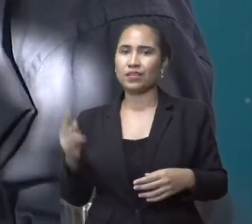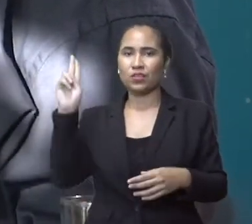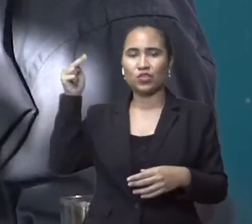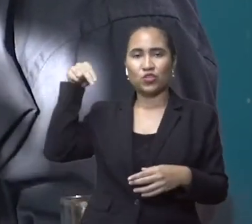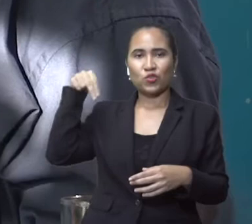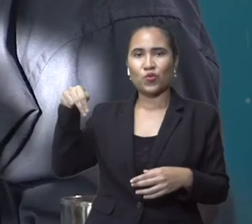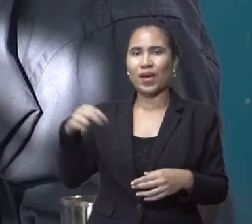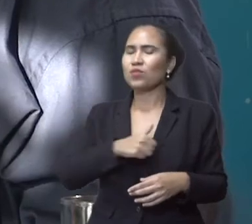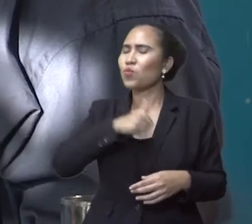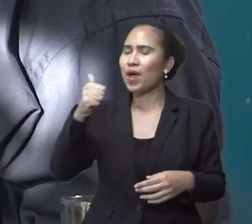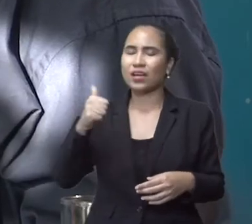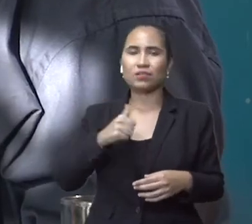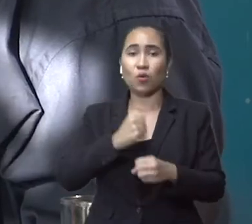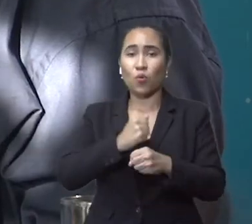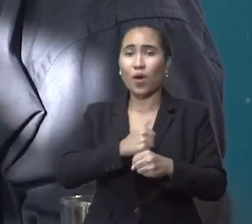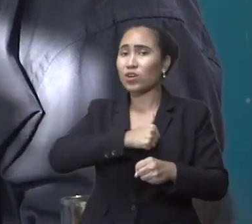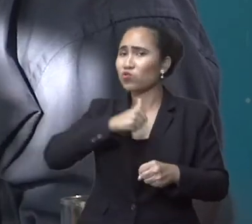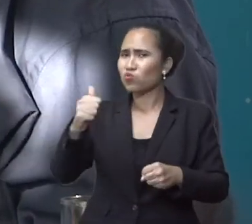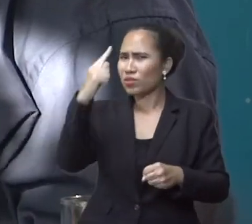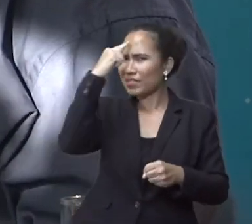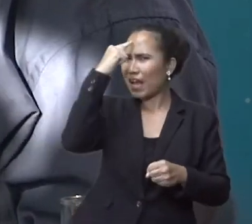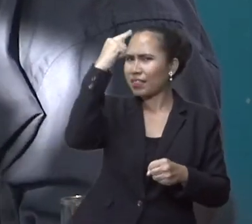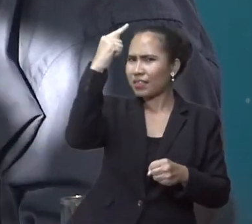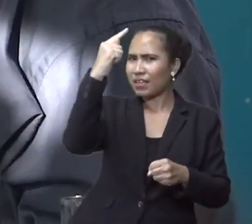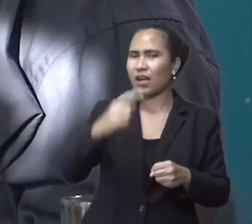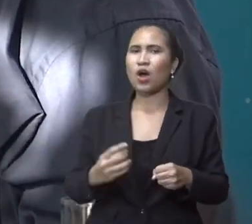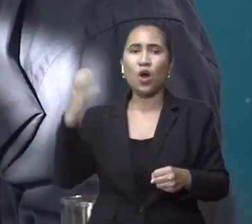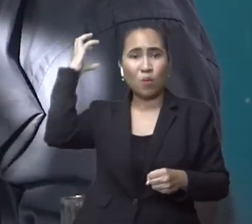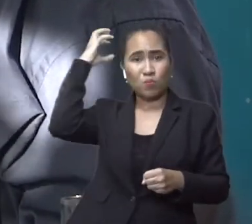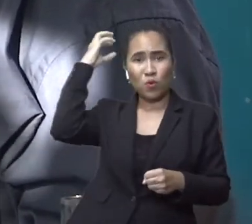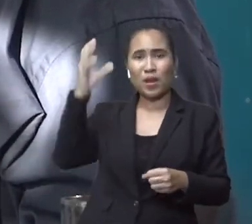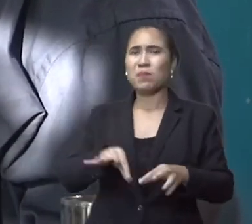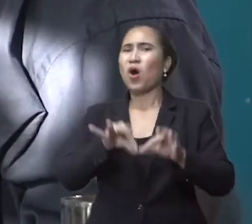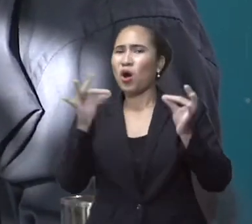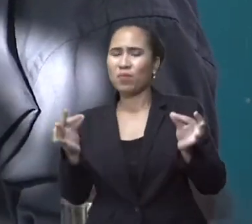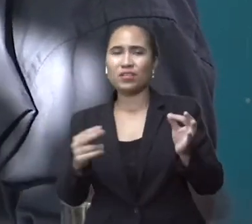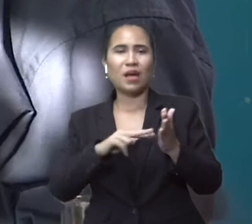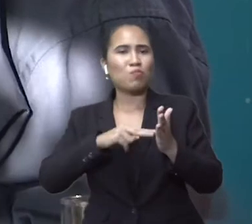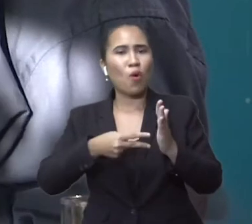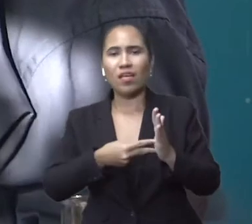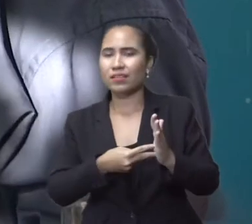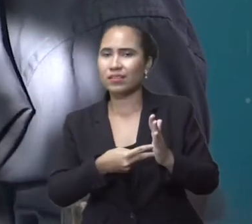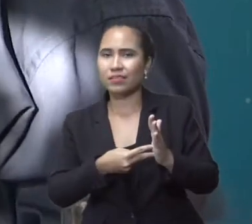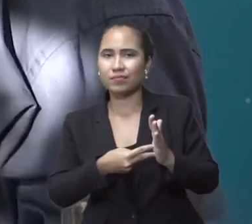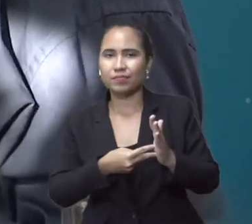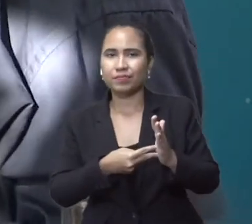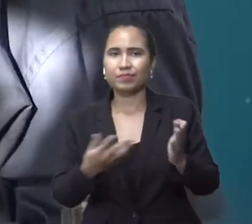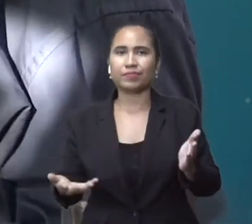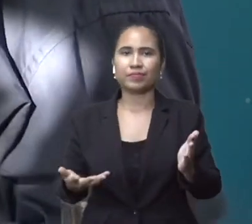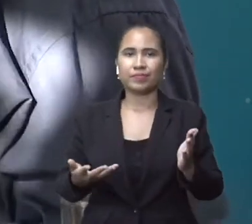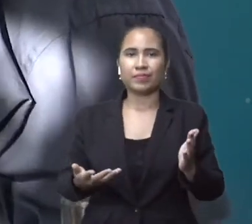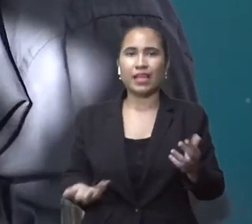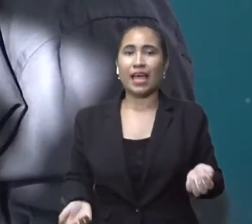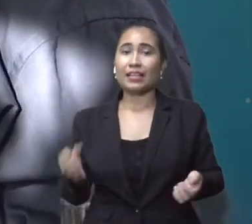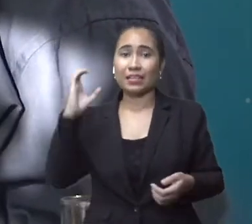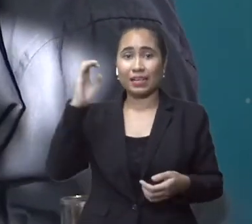works very well and quite strategically at the programmatic and political levels with the CARICOM Secretariat, but also as member